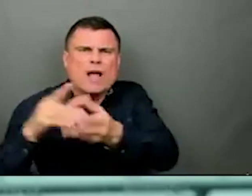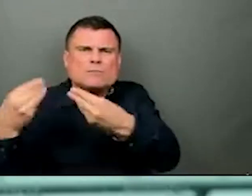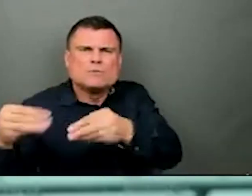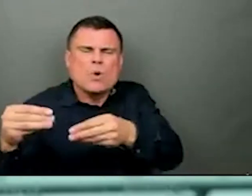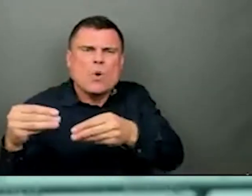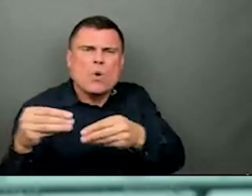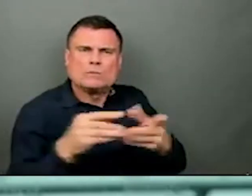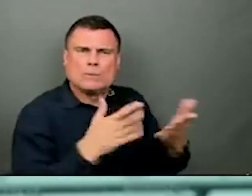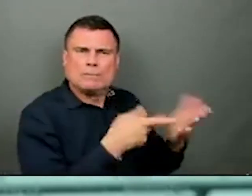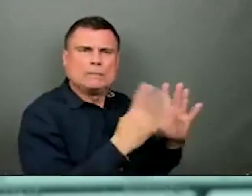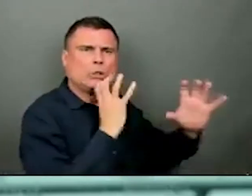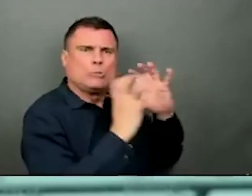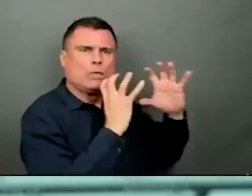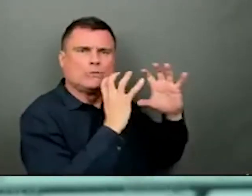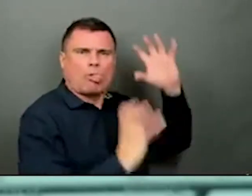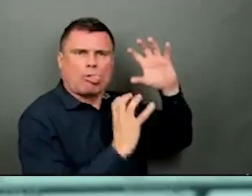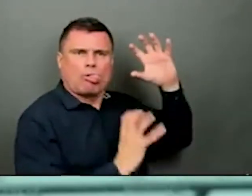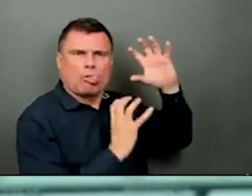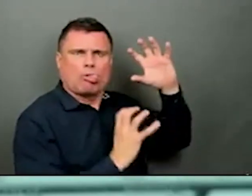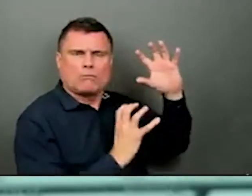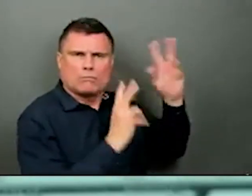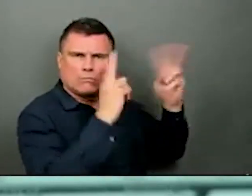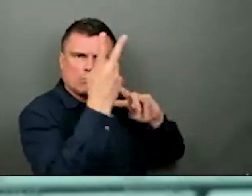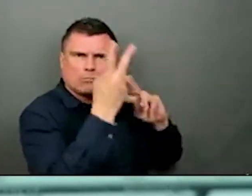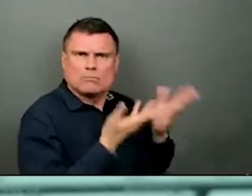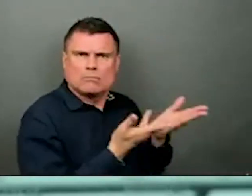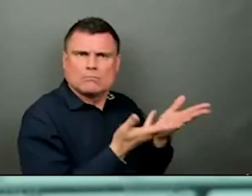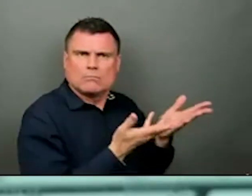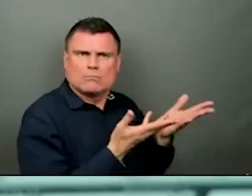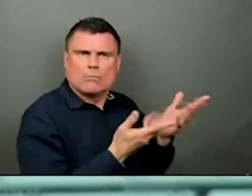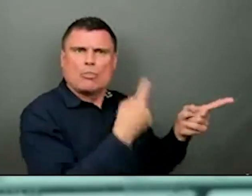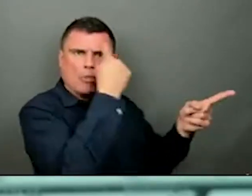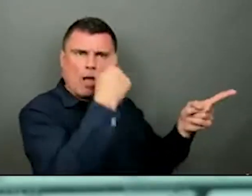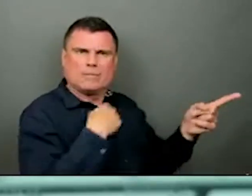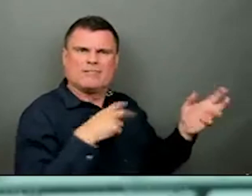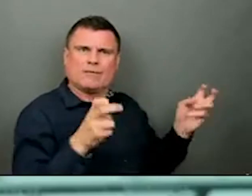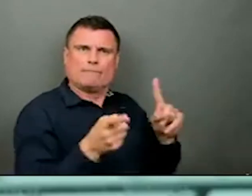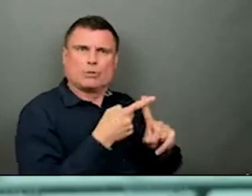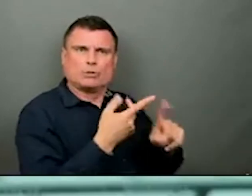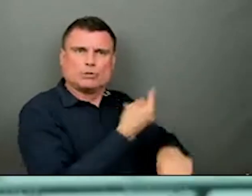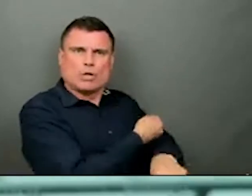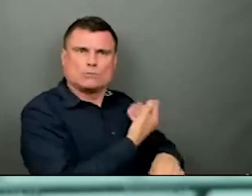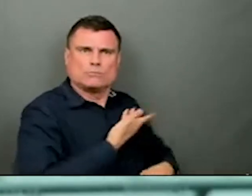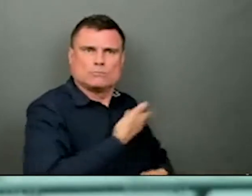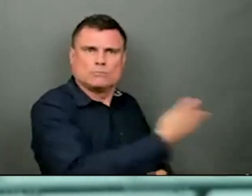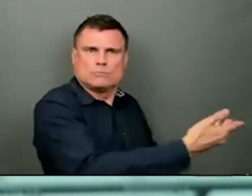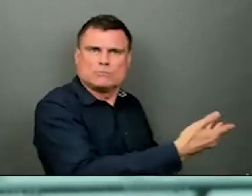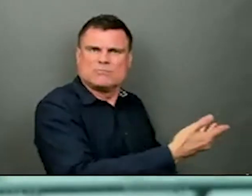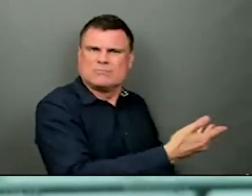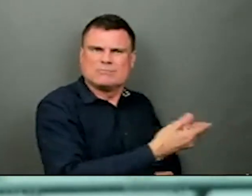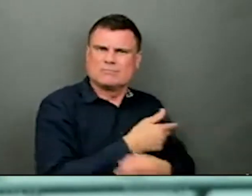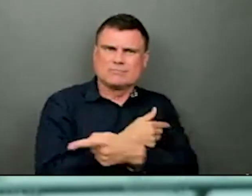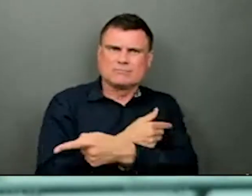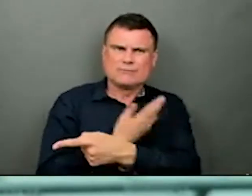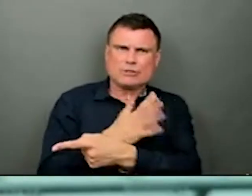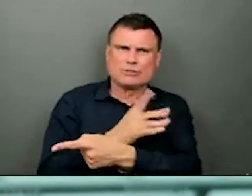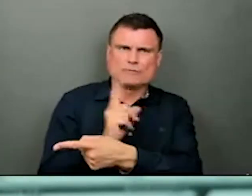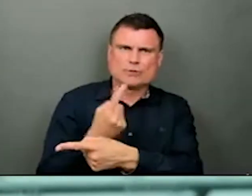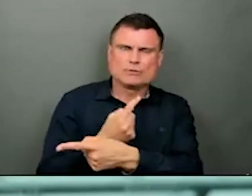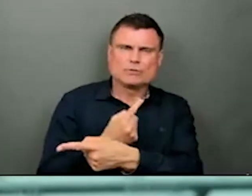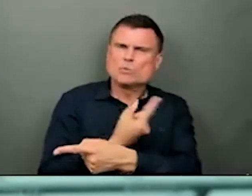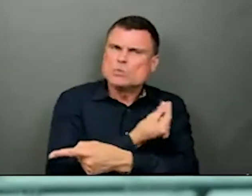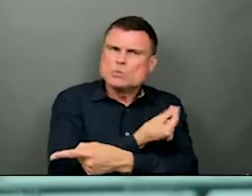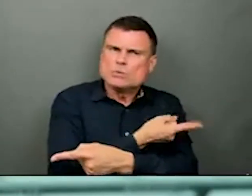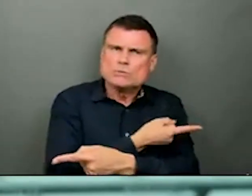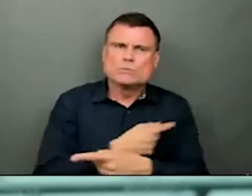isn't, though I wouldn't recommend it to people. But it is the challenges that we have with building an IT system that allows